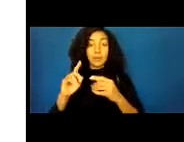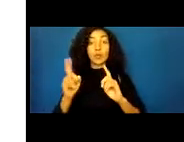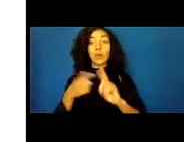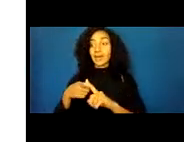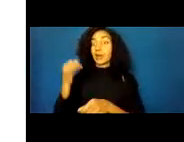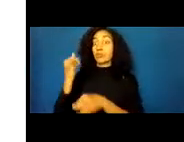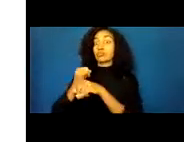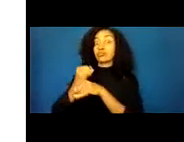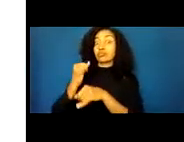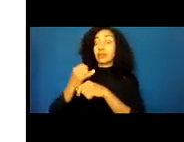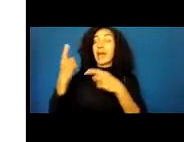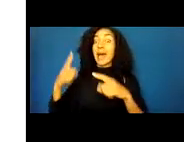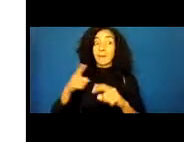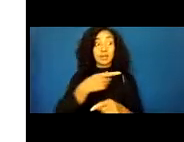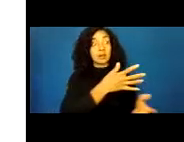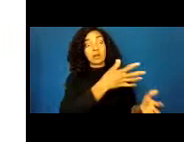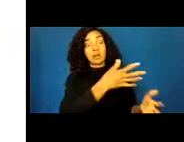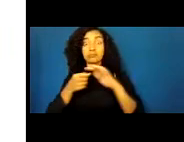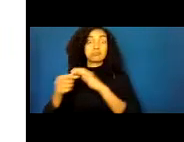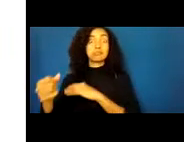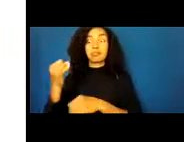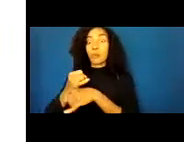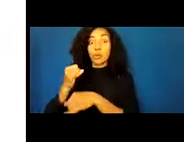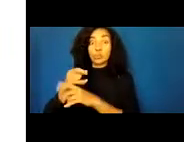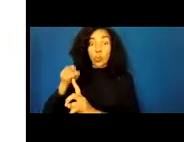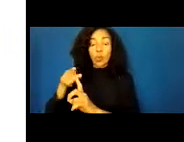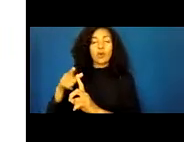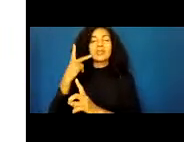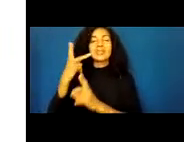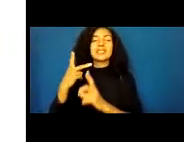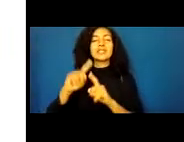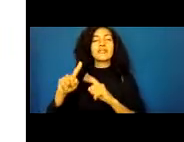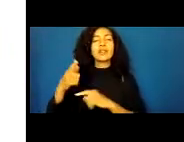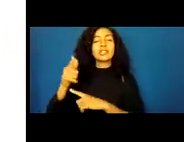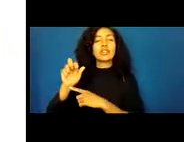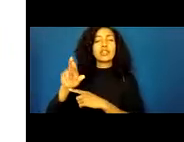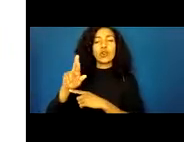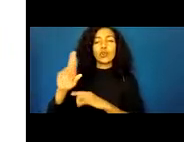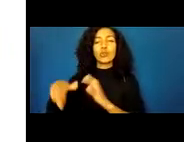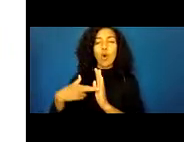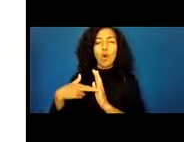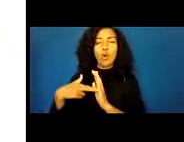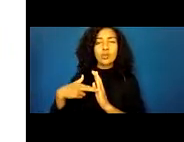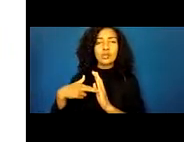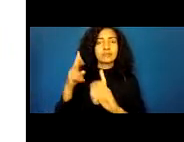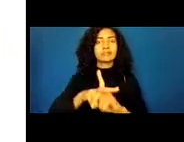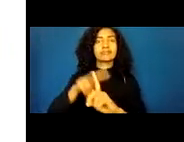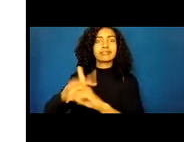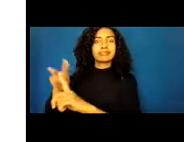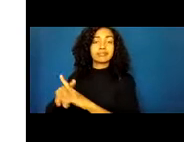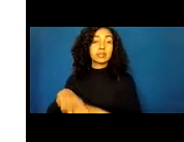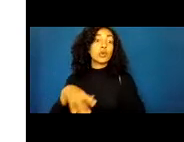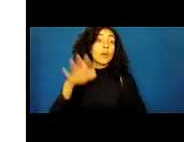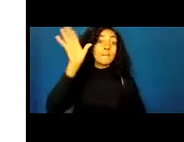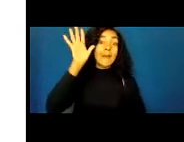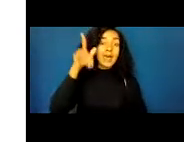into gender roles, like men were placed in manual labor jobs and women were placed at desks or at home